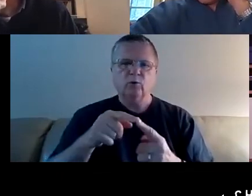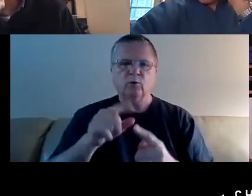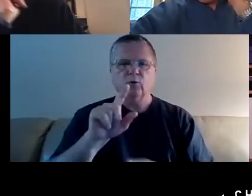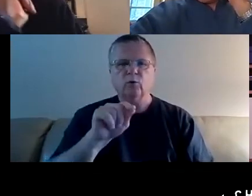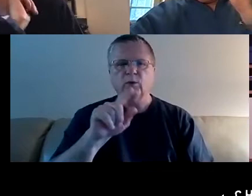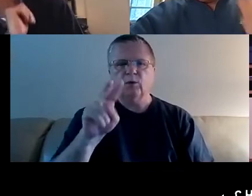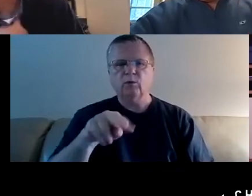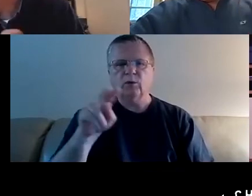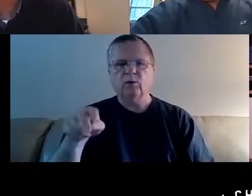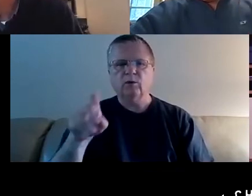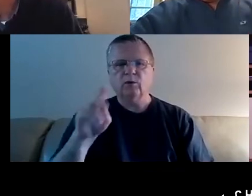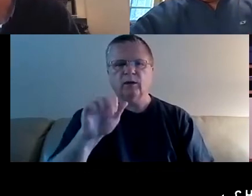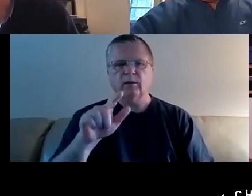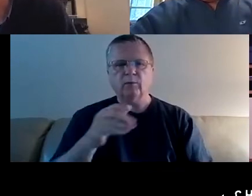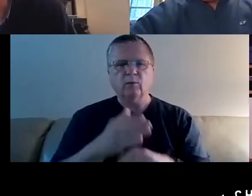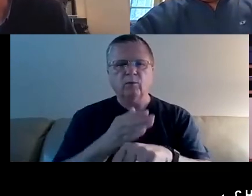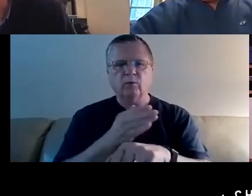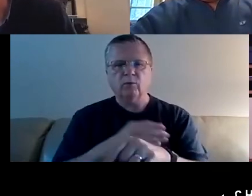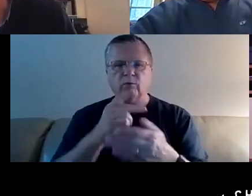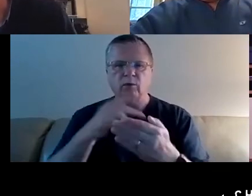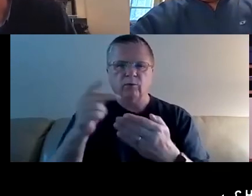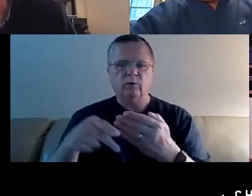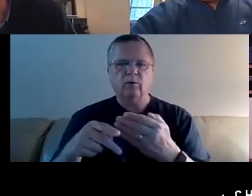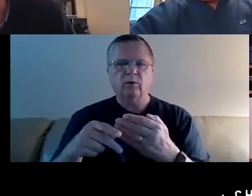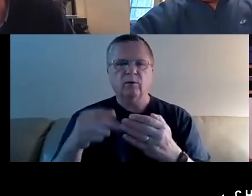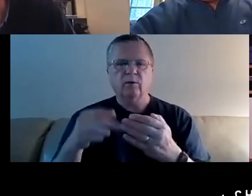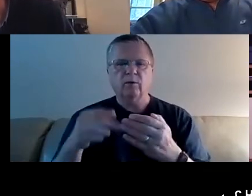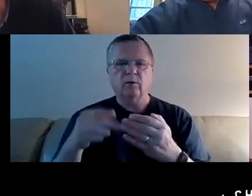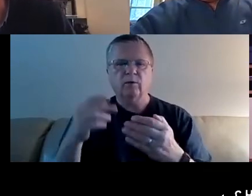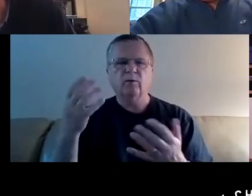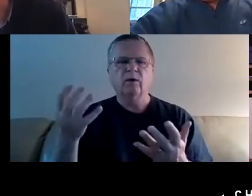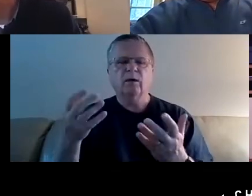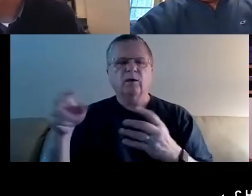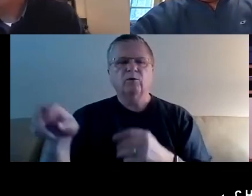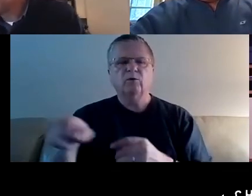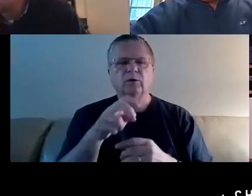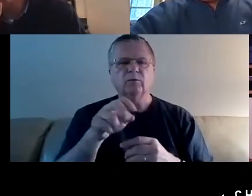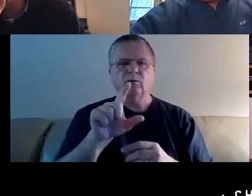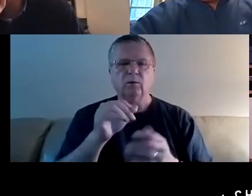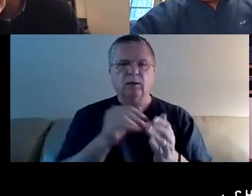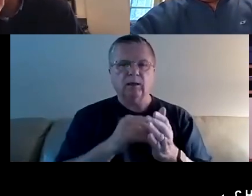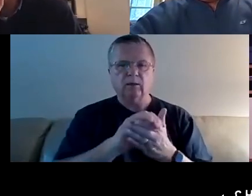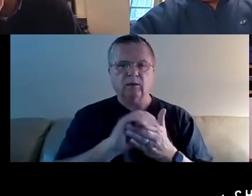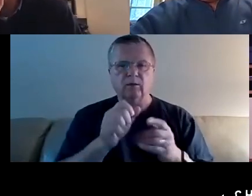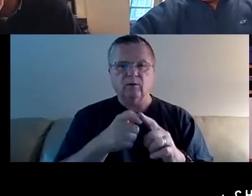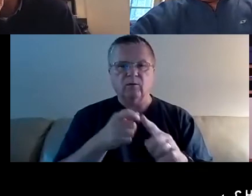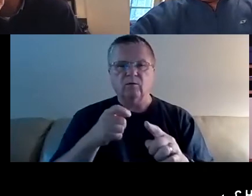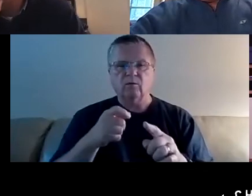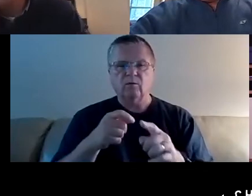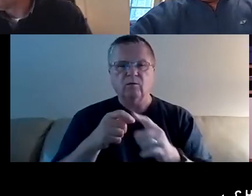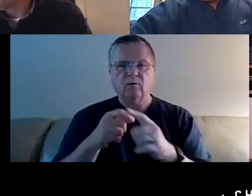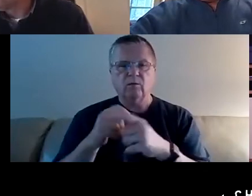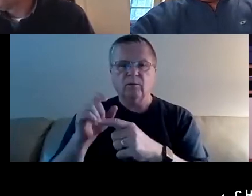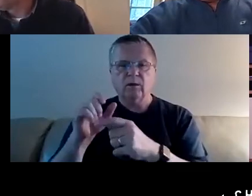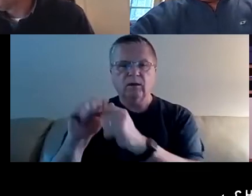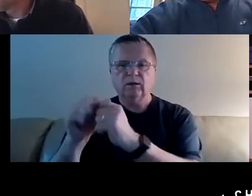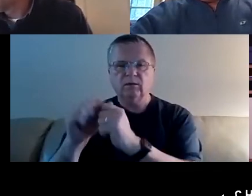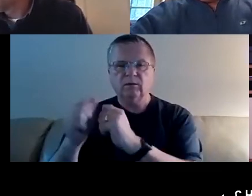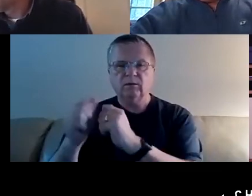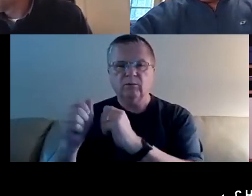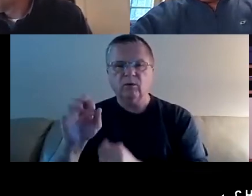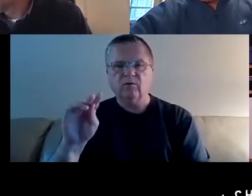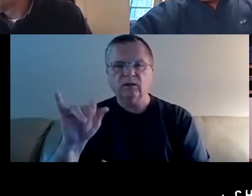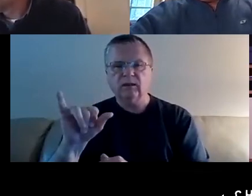Capital Improvement Program to transfer $20,000 from sport facility improvements